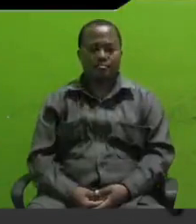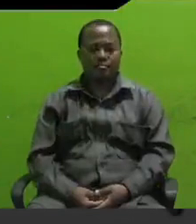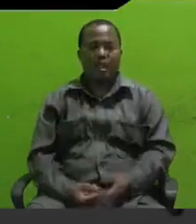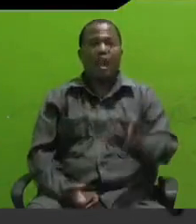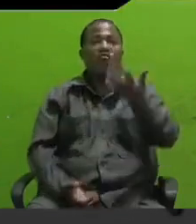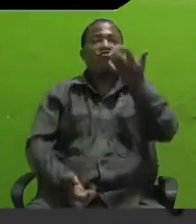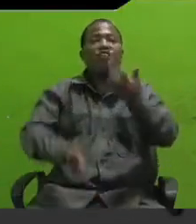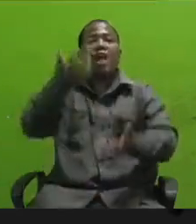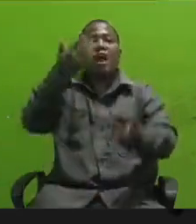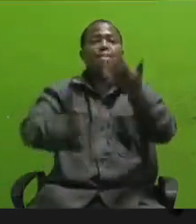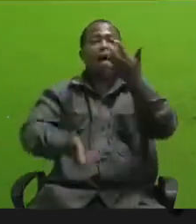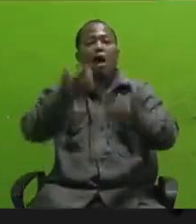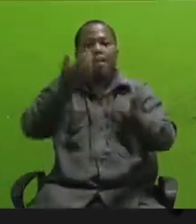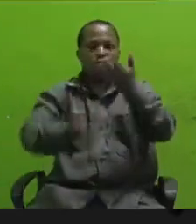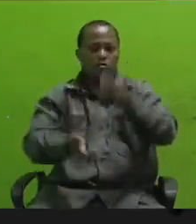Flammable.